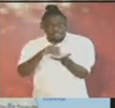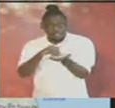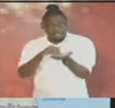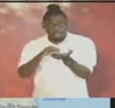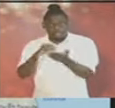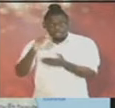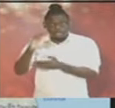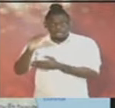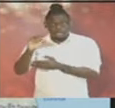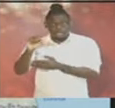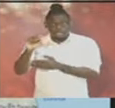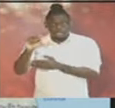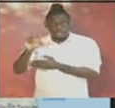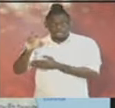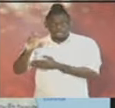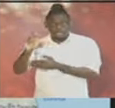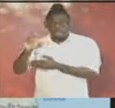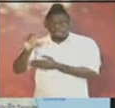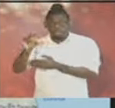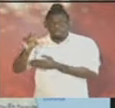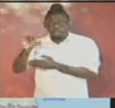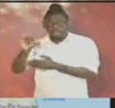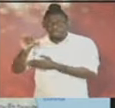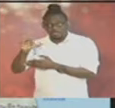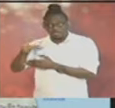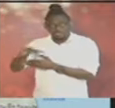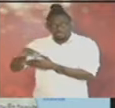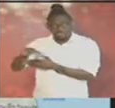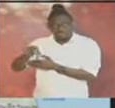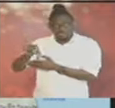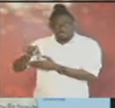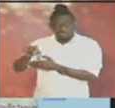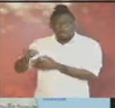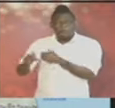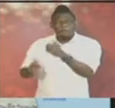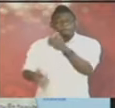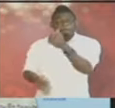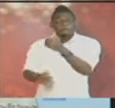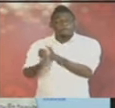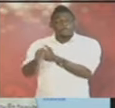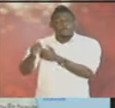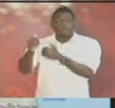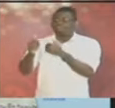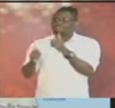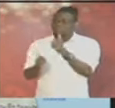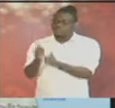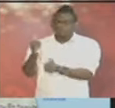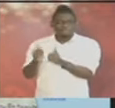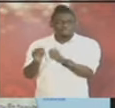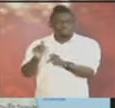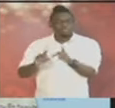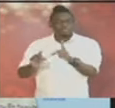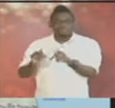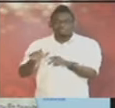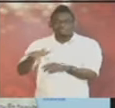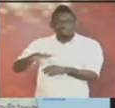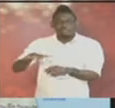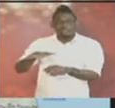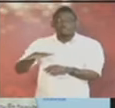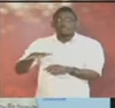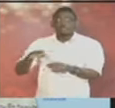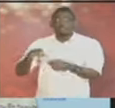and few weeks, has recorded the highest number of cases. And what we've noticed is that when comparing the